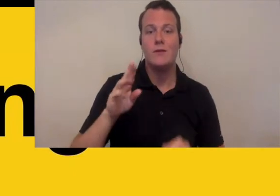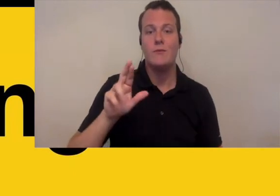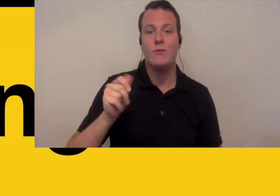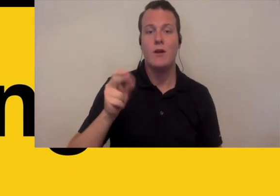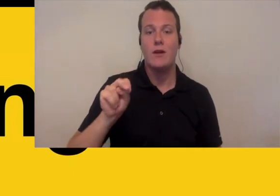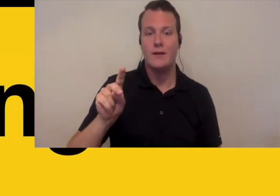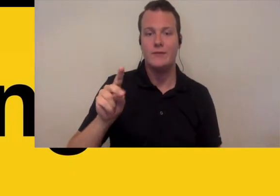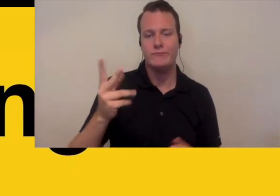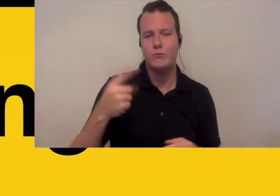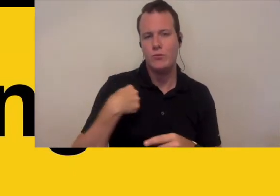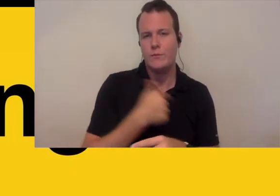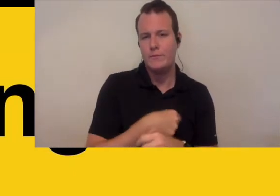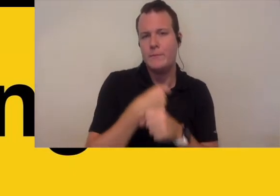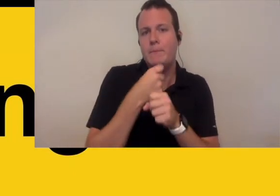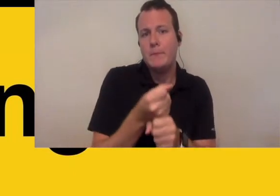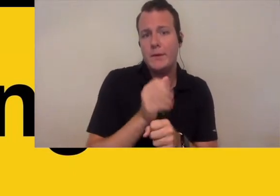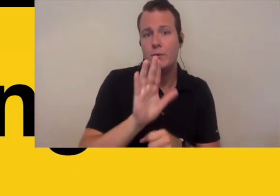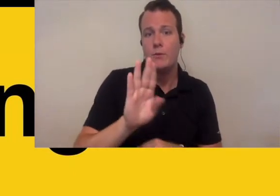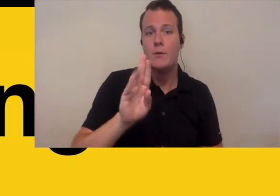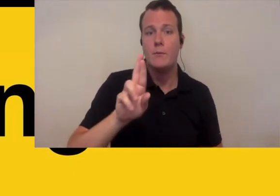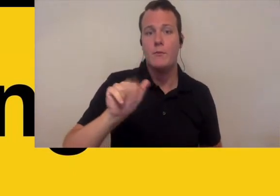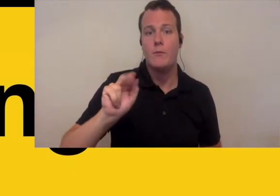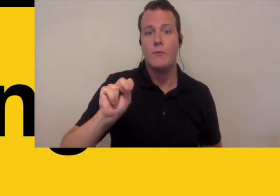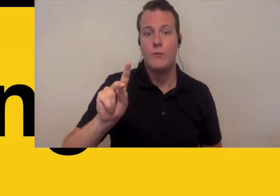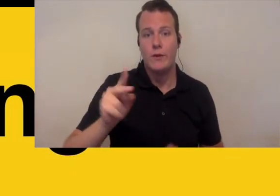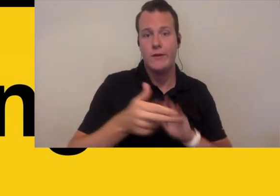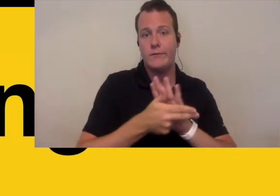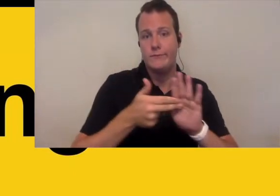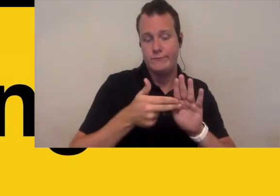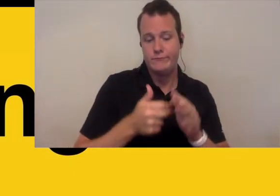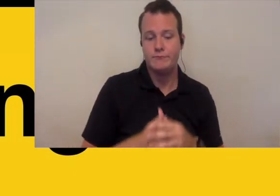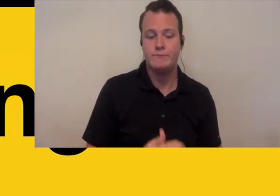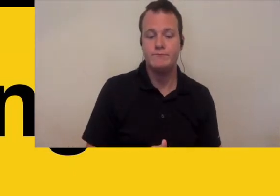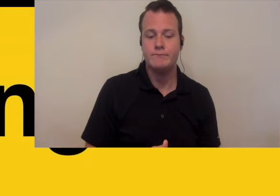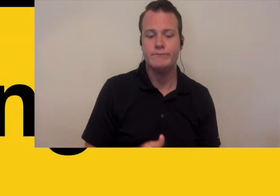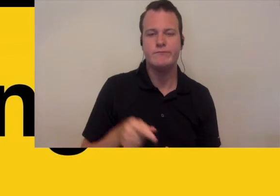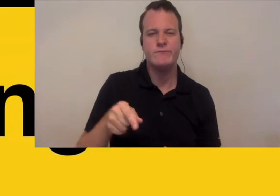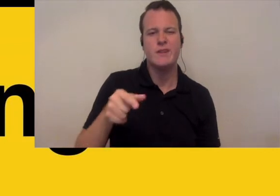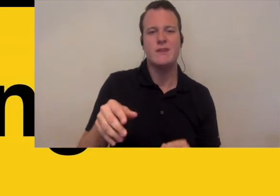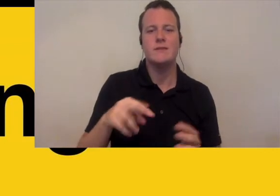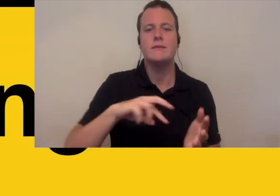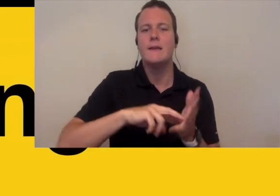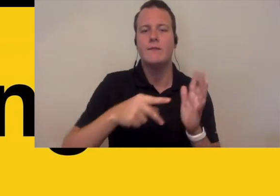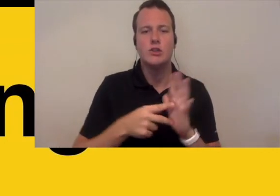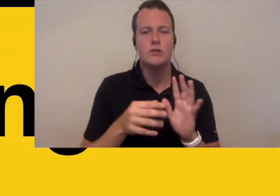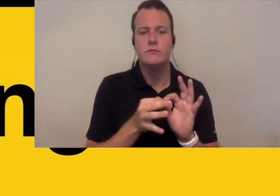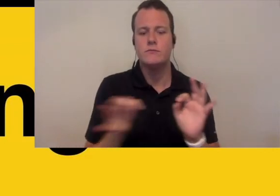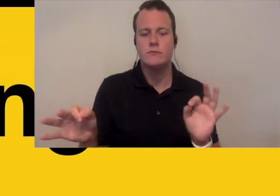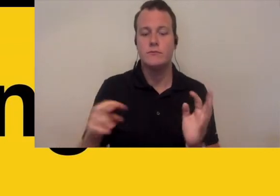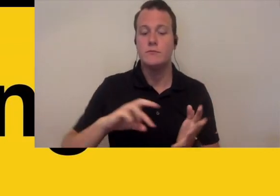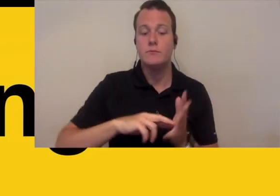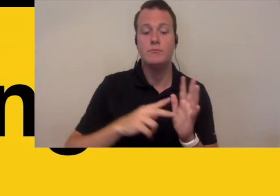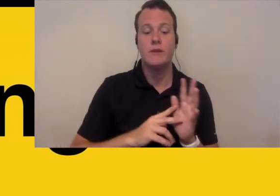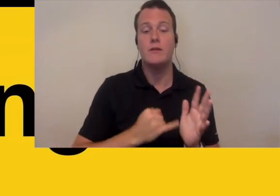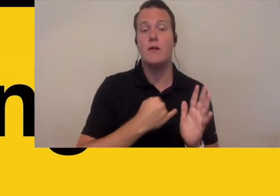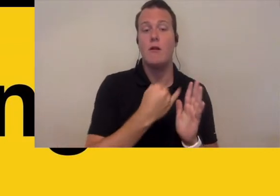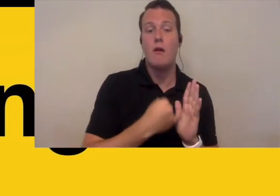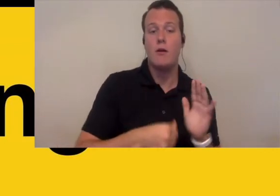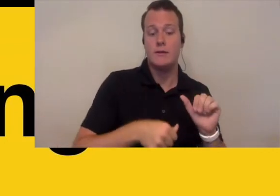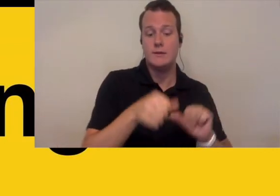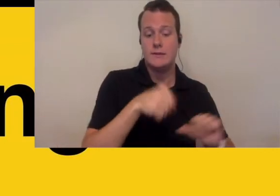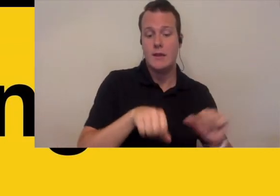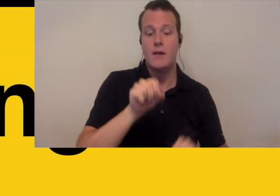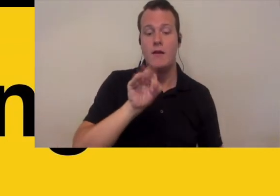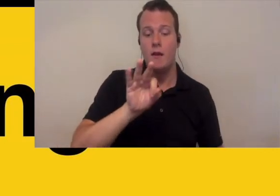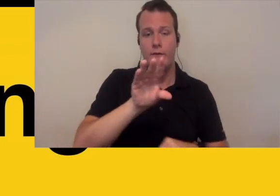brand. So if we go to the next slide, you'll see what the definition of branding is. And it's basically the art and